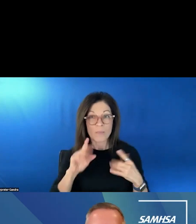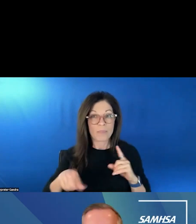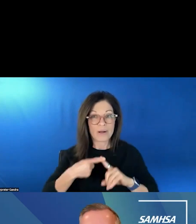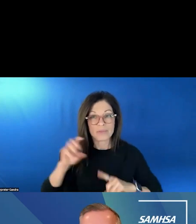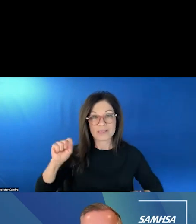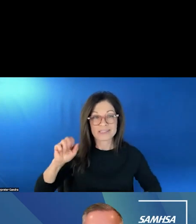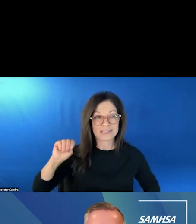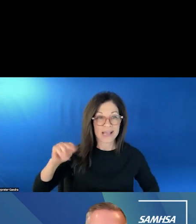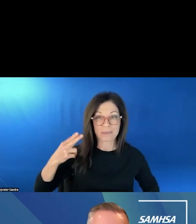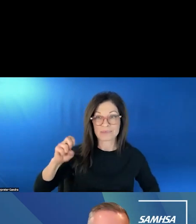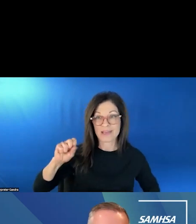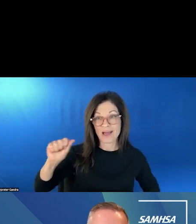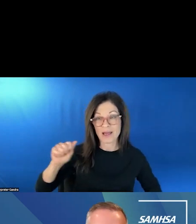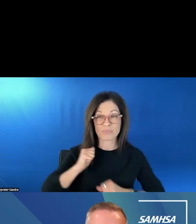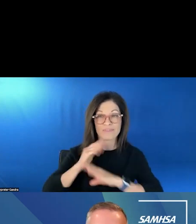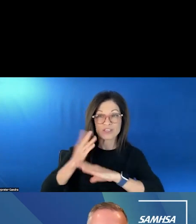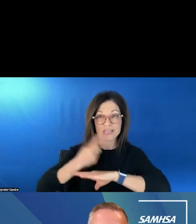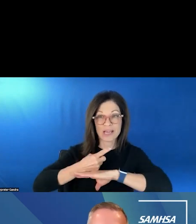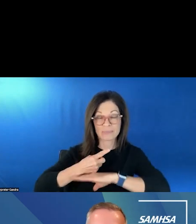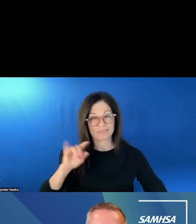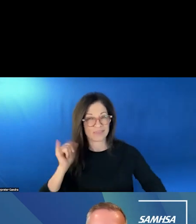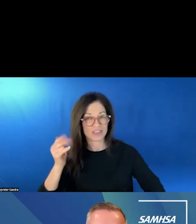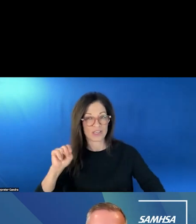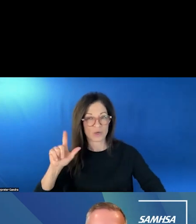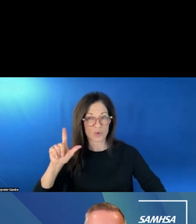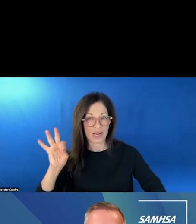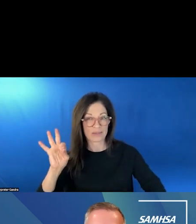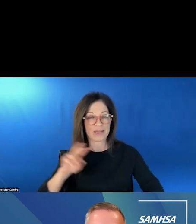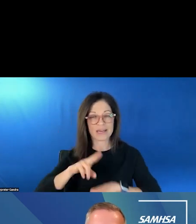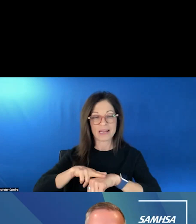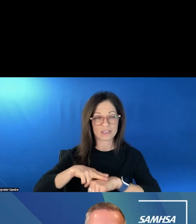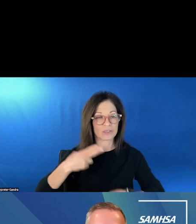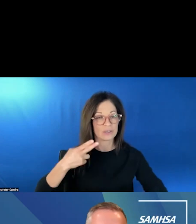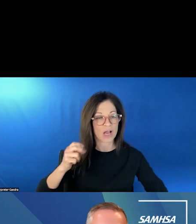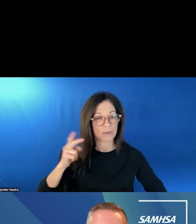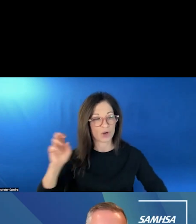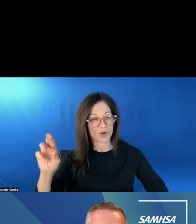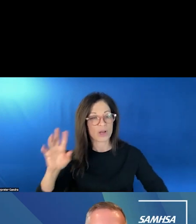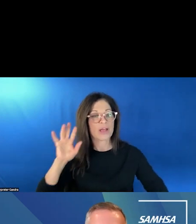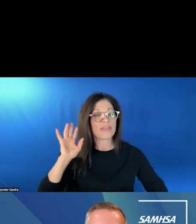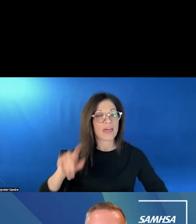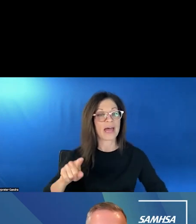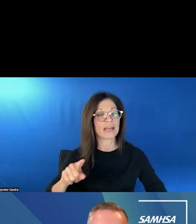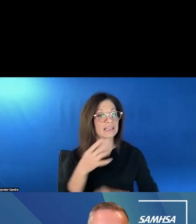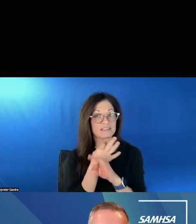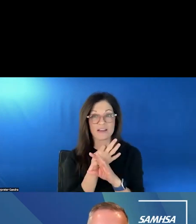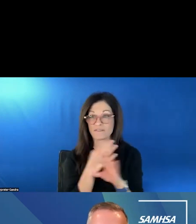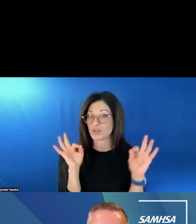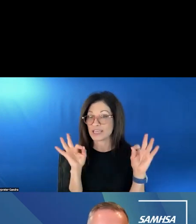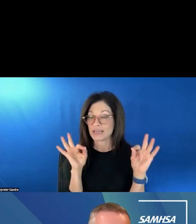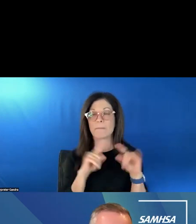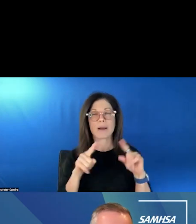SAMHSA Prevention Day, which is January 29th at the National Harbor. That event is free, although it does